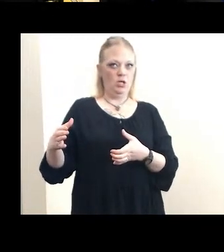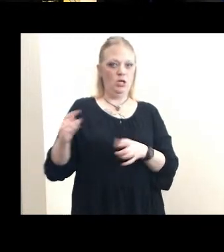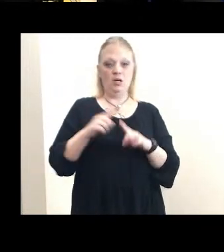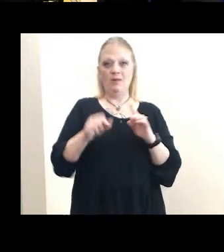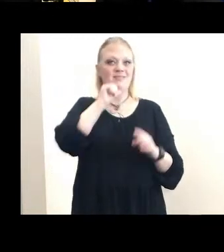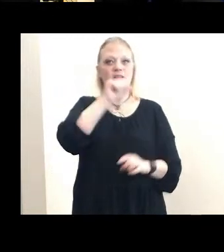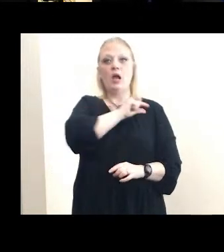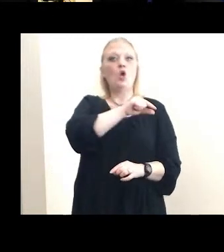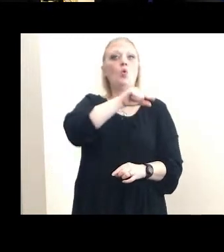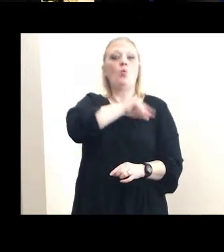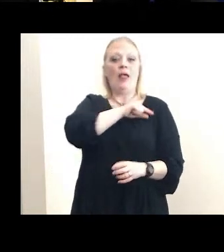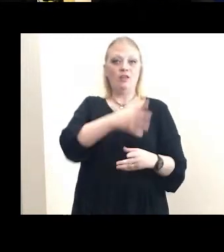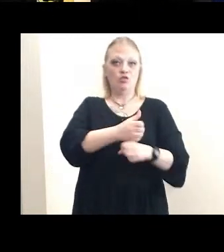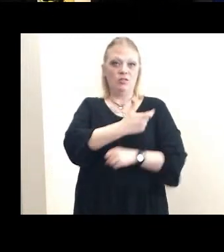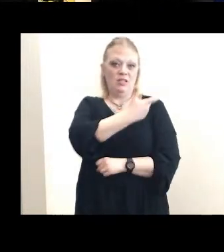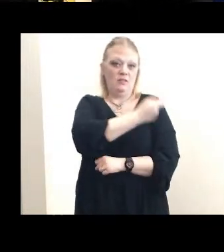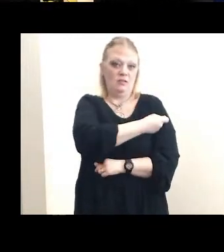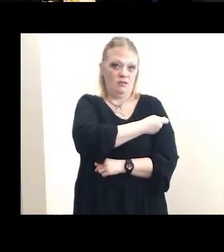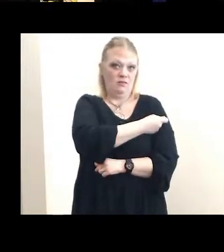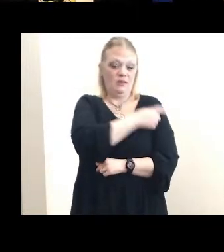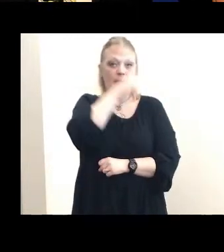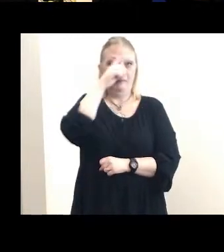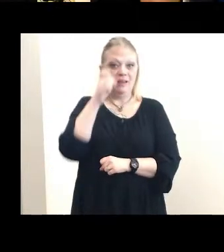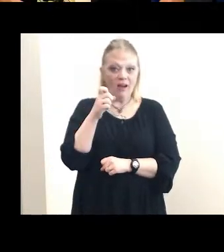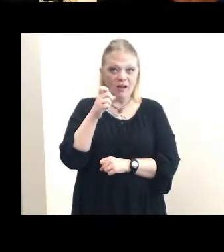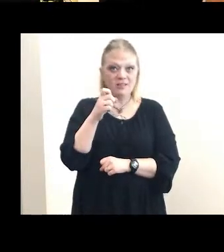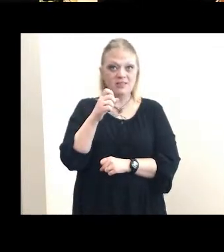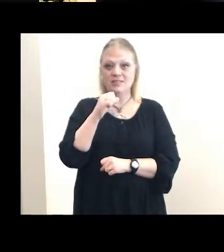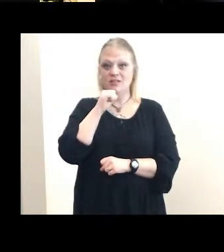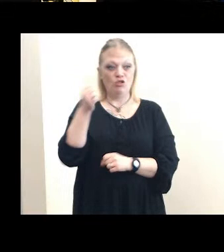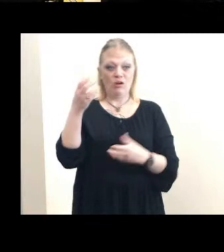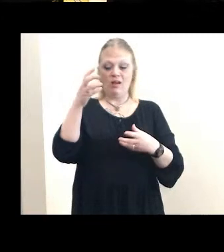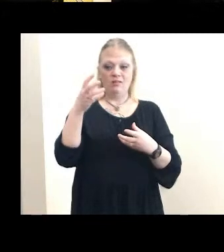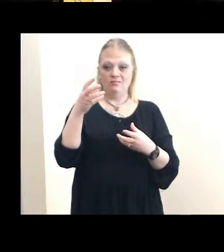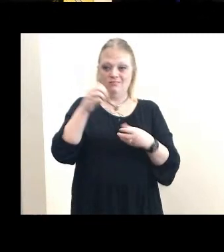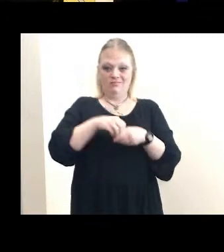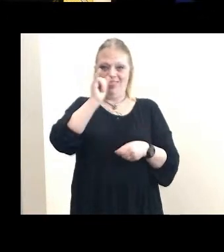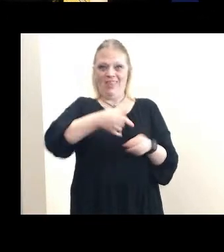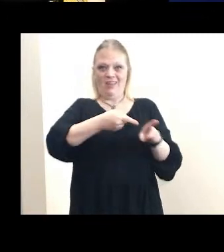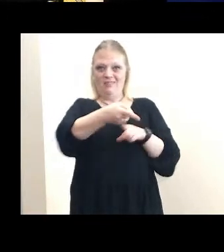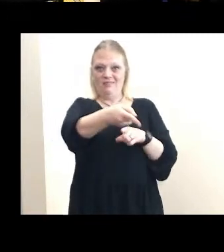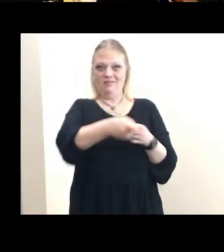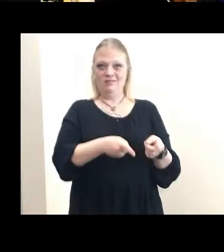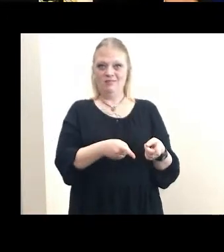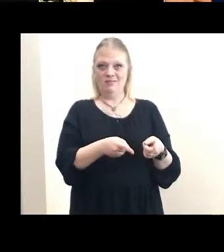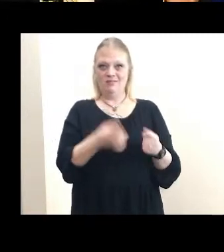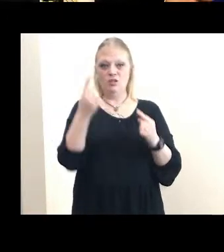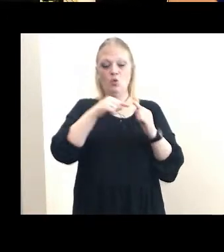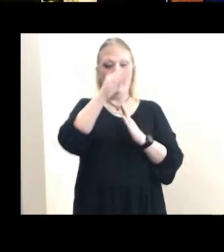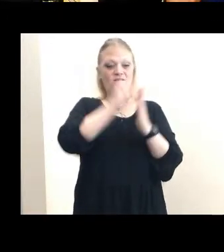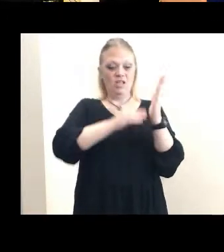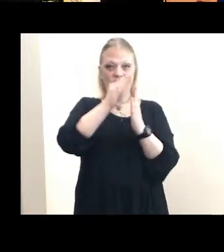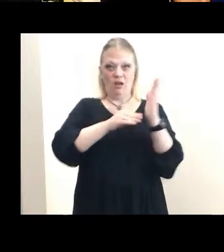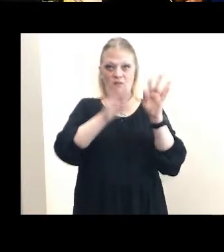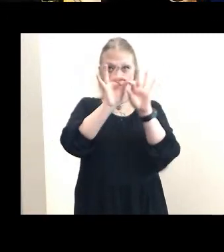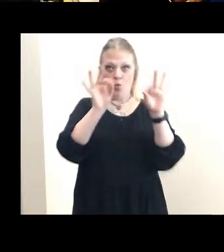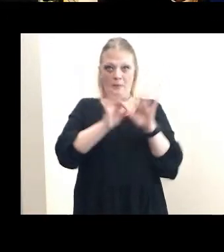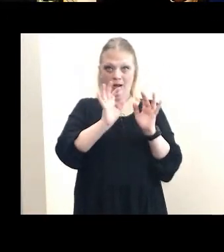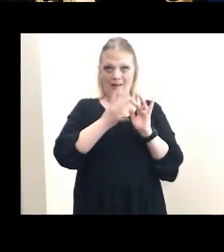not qualify to receive these vaccine doses because they were not part of these occupations. And so when they filled out the form